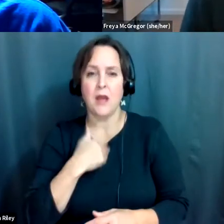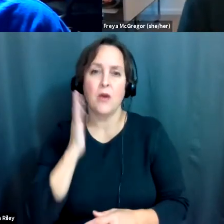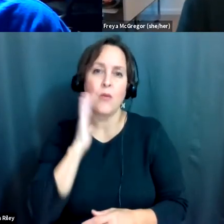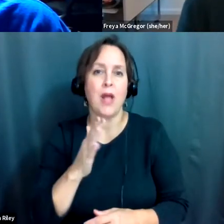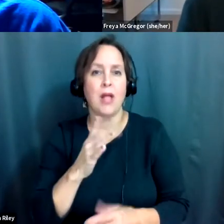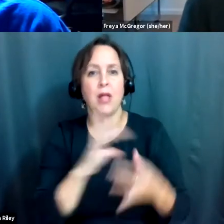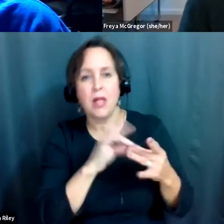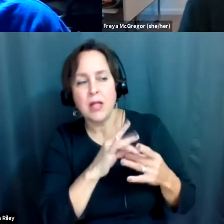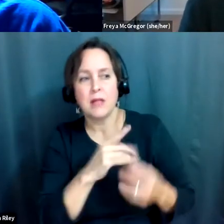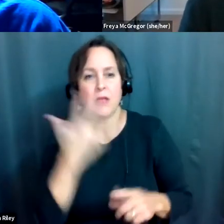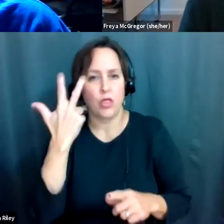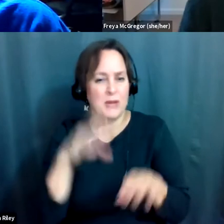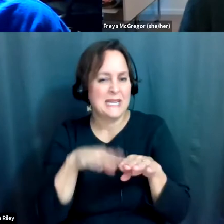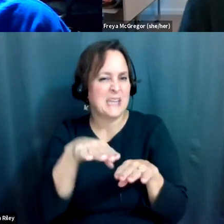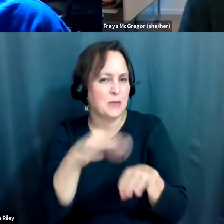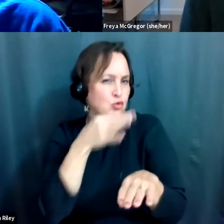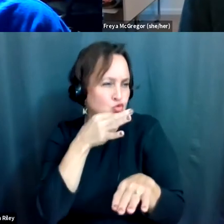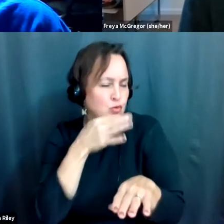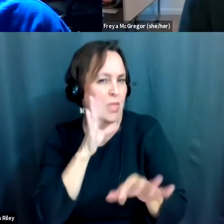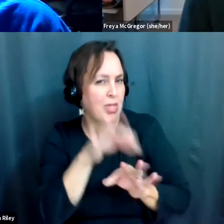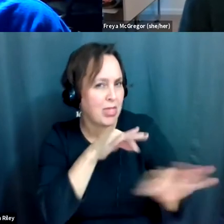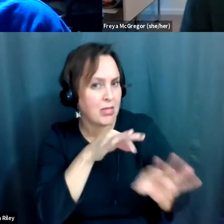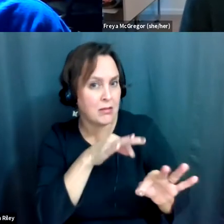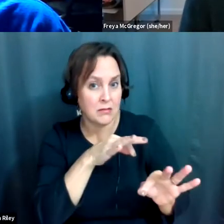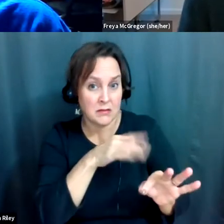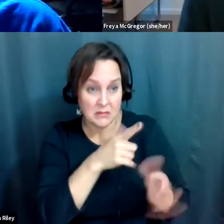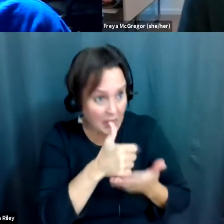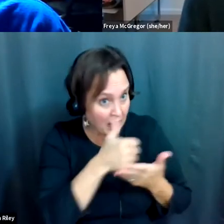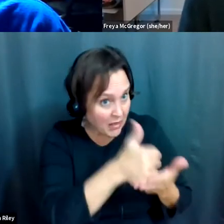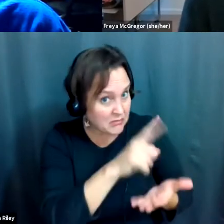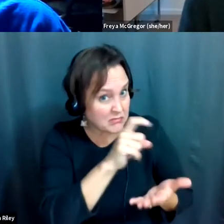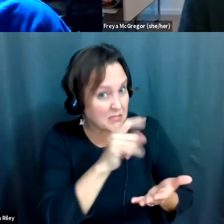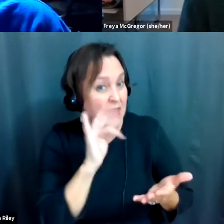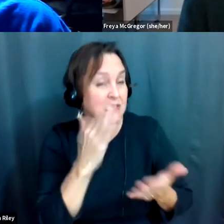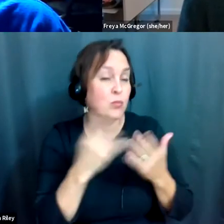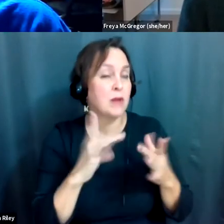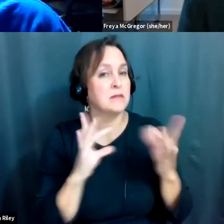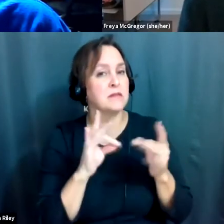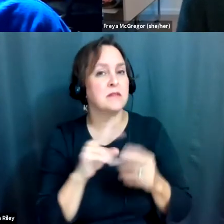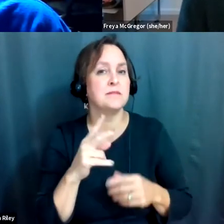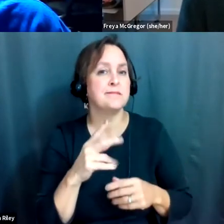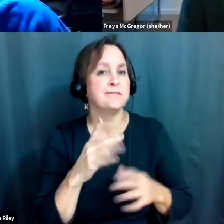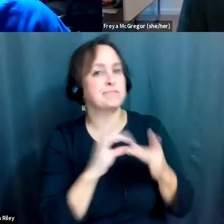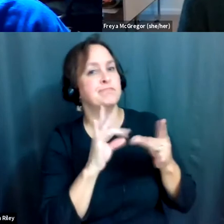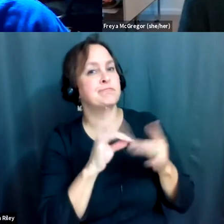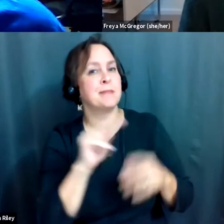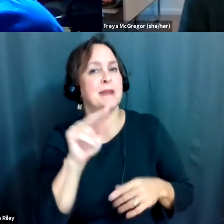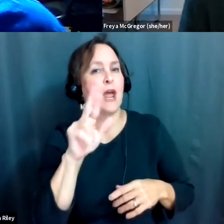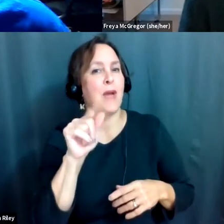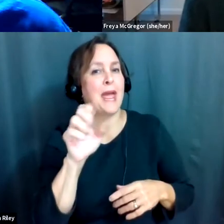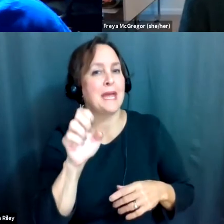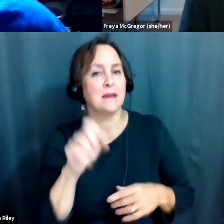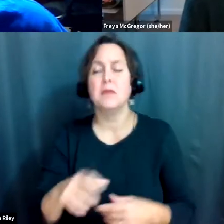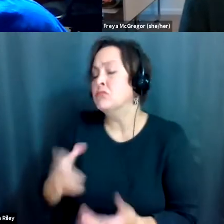that kind of thing. Um, do you find that sort of information helpful if someone was, was being your sighted guide? I do. Um,